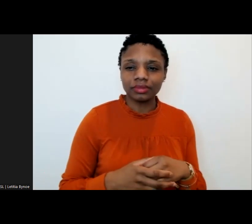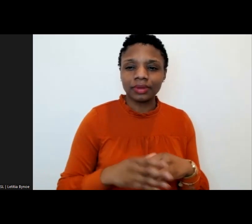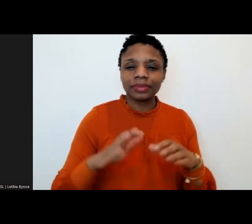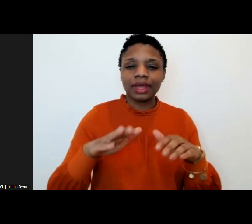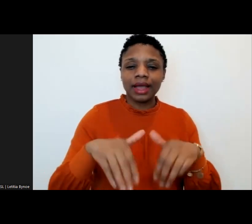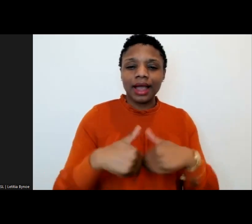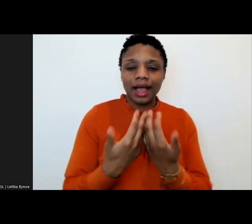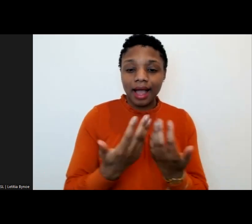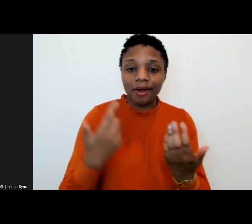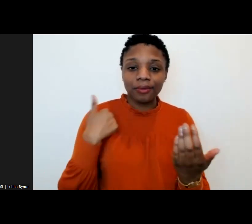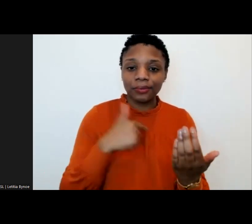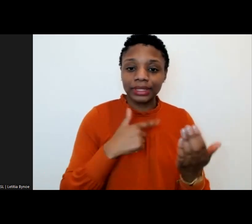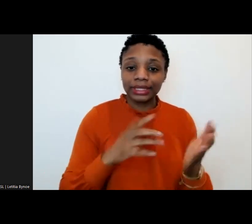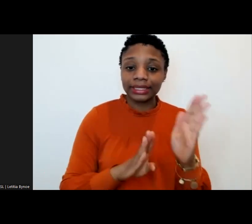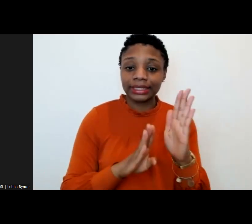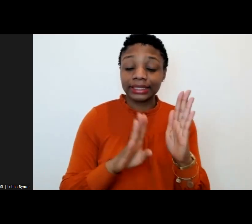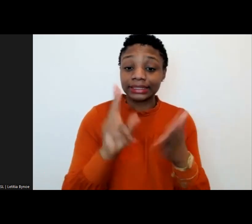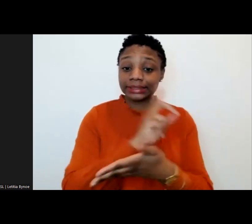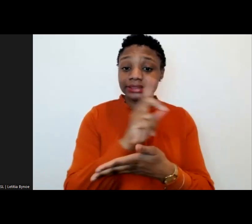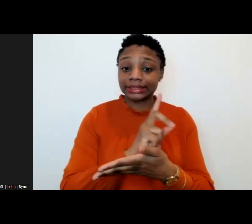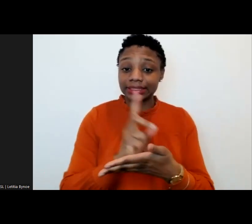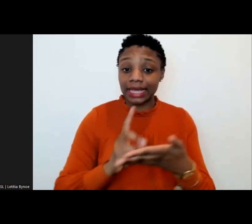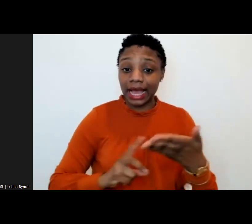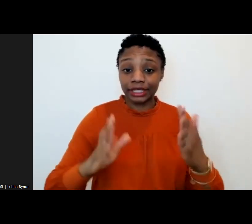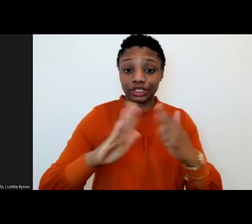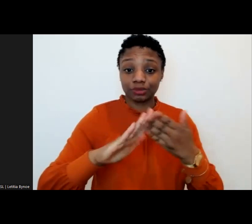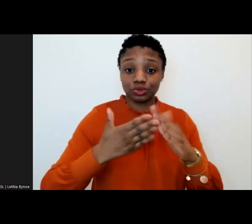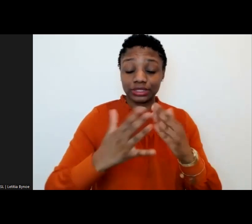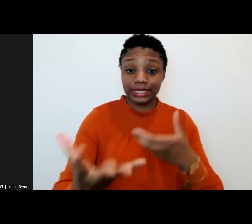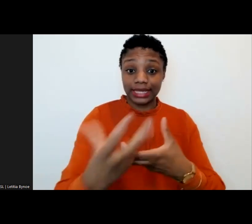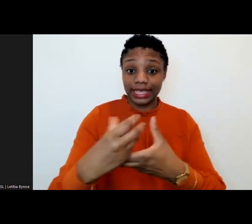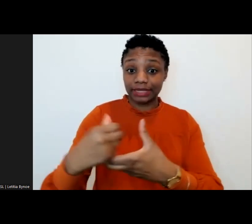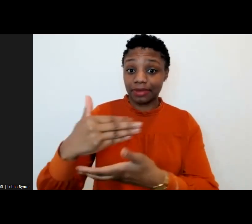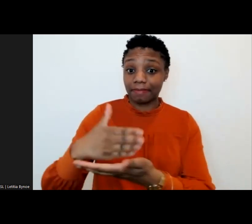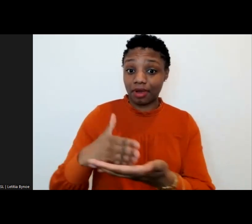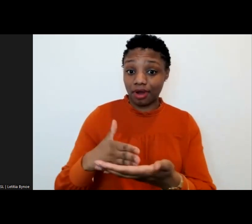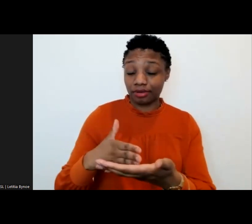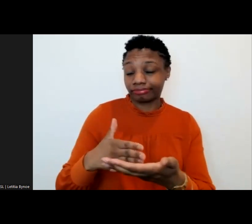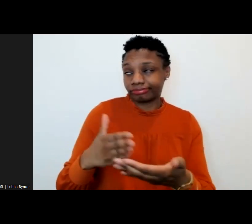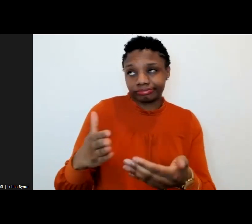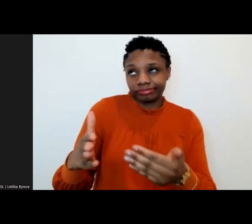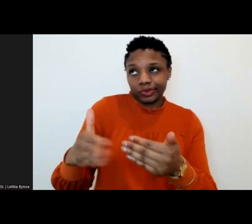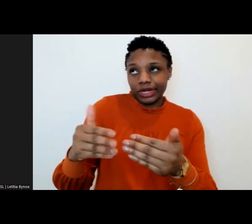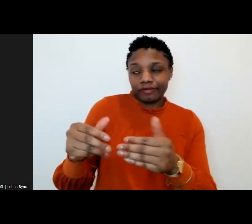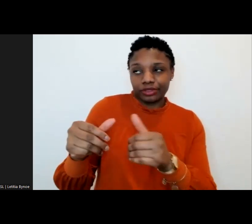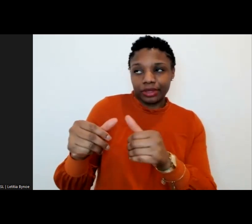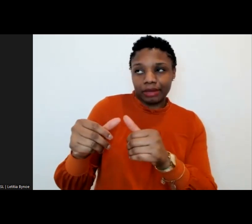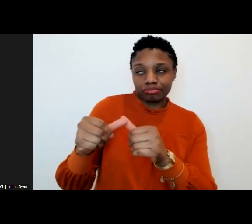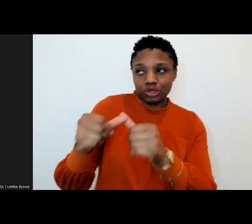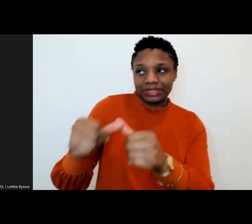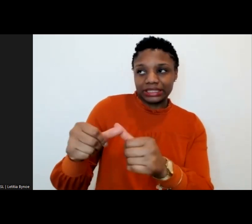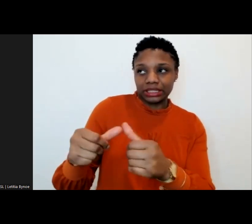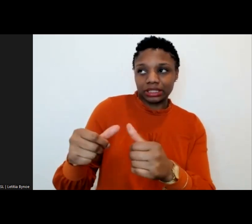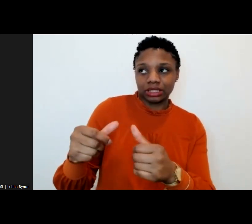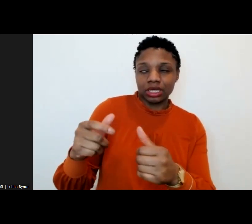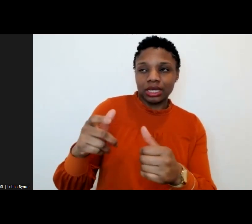design the community engagement piece of whatever the permitting framework is. Somewhat